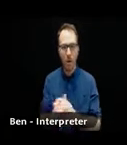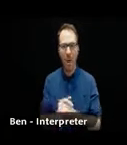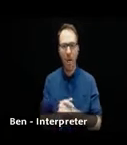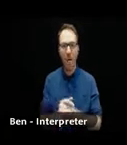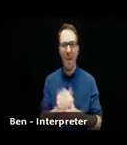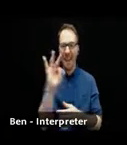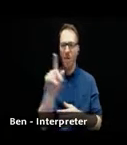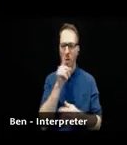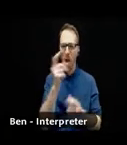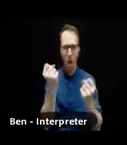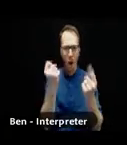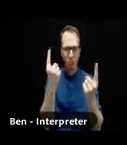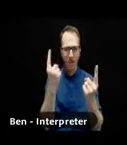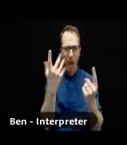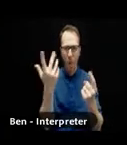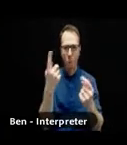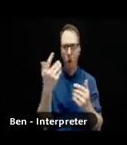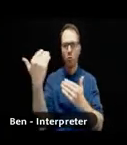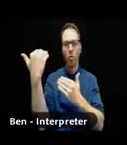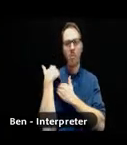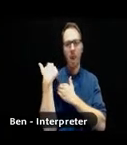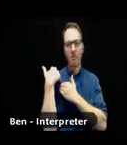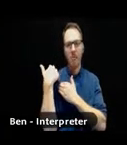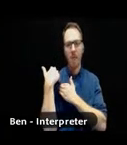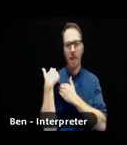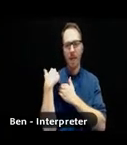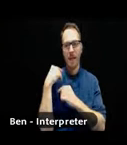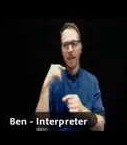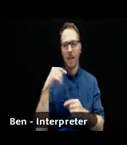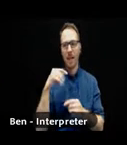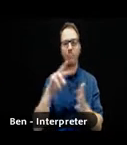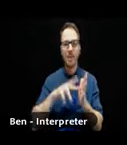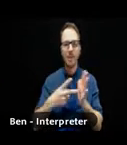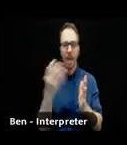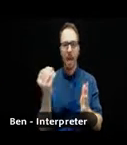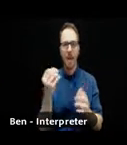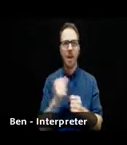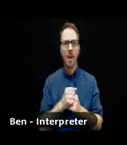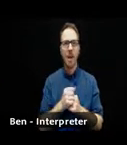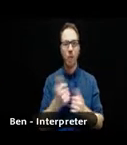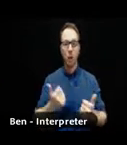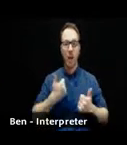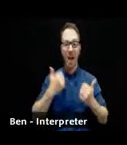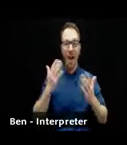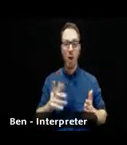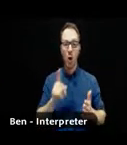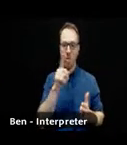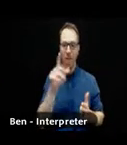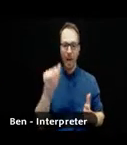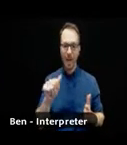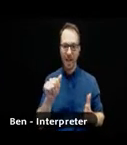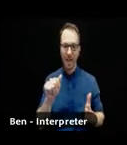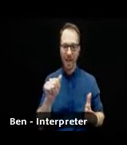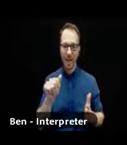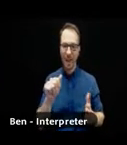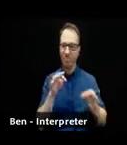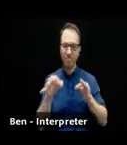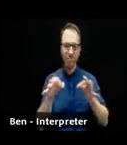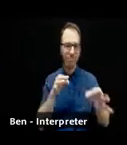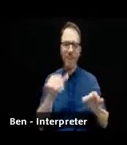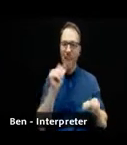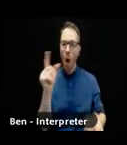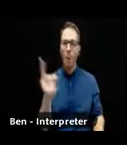real understanding of what taking responsibility is, and when survivors really get to define, not just,